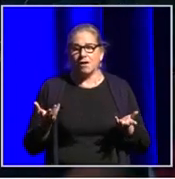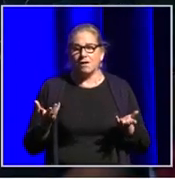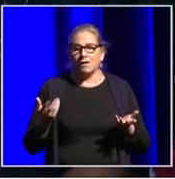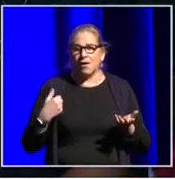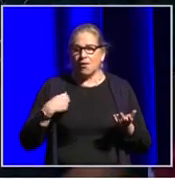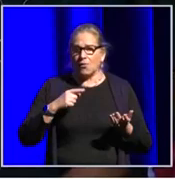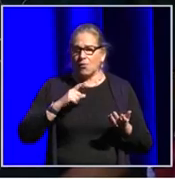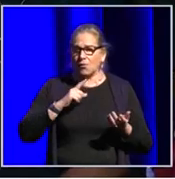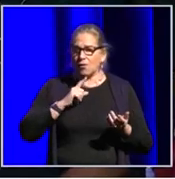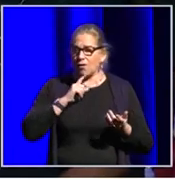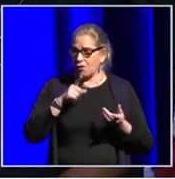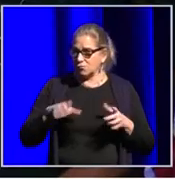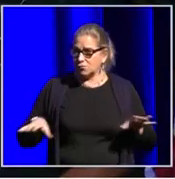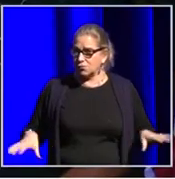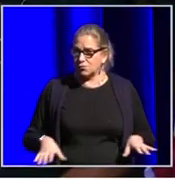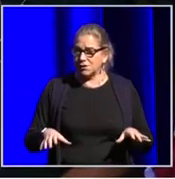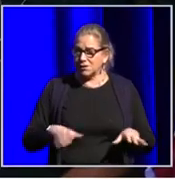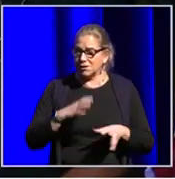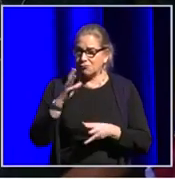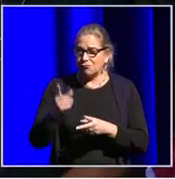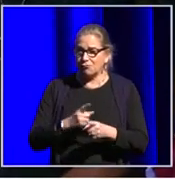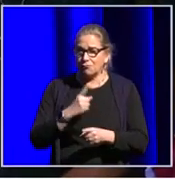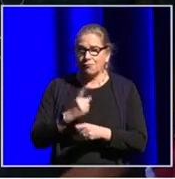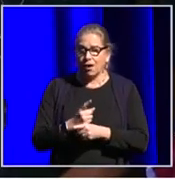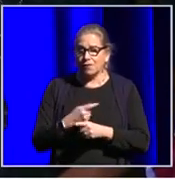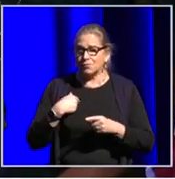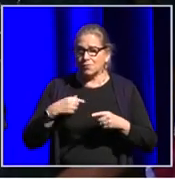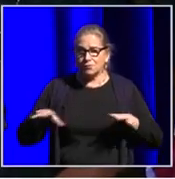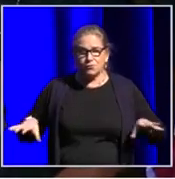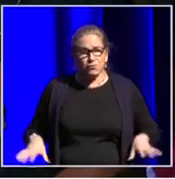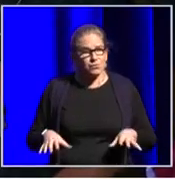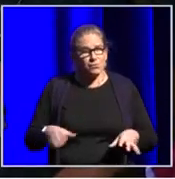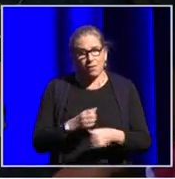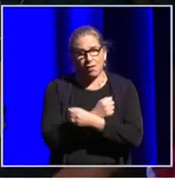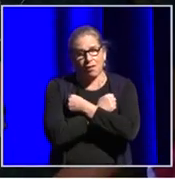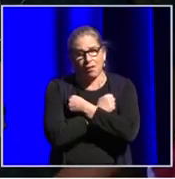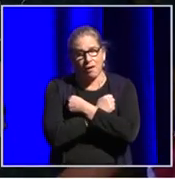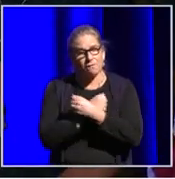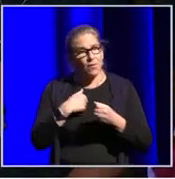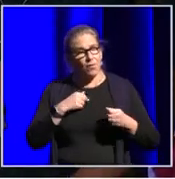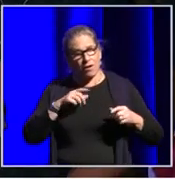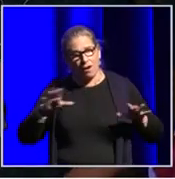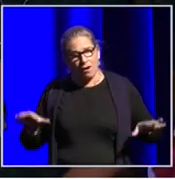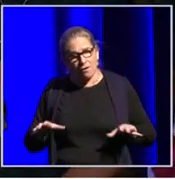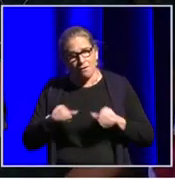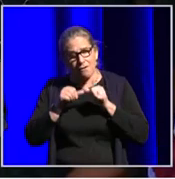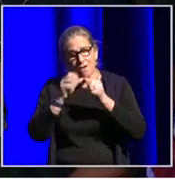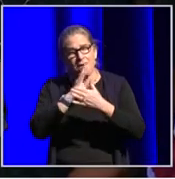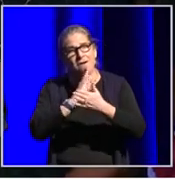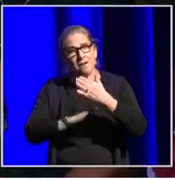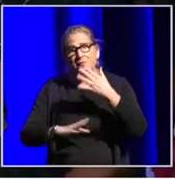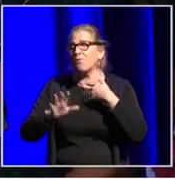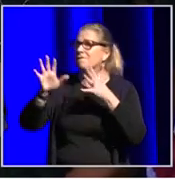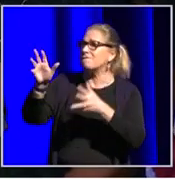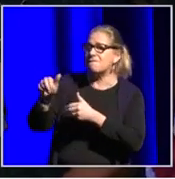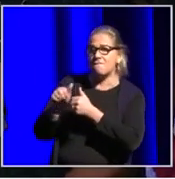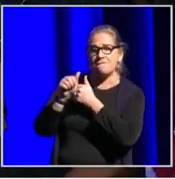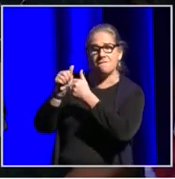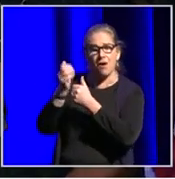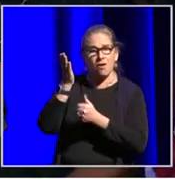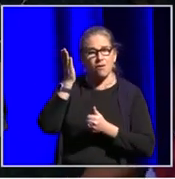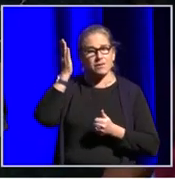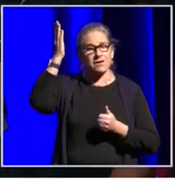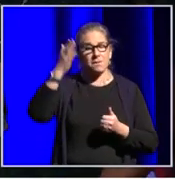mercy and to walk humbly with you? We pray, O God, that at the start of this new year, at the start of